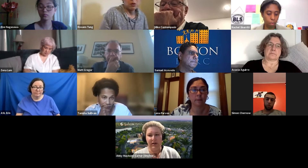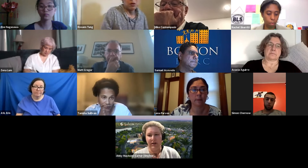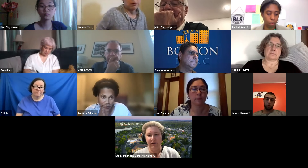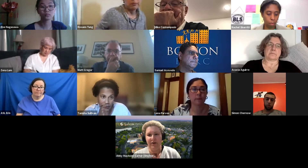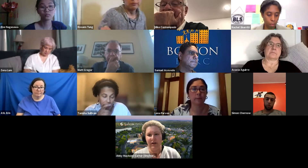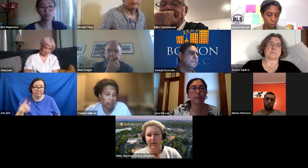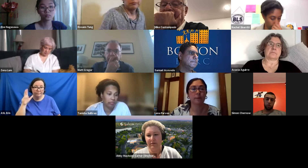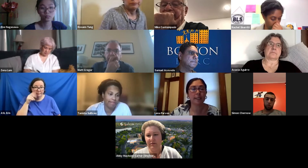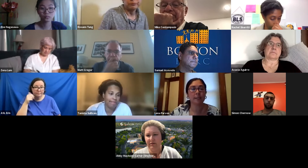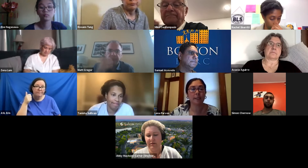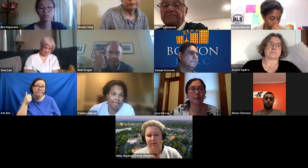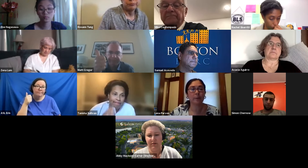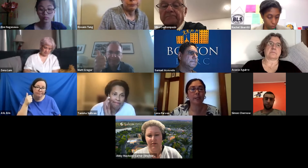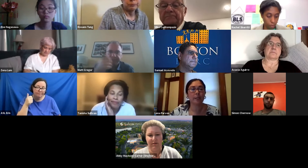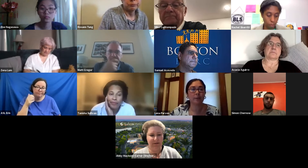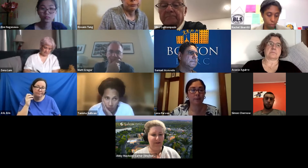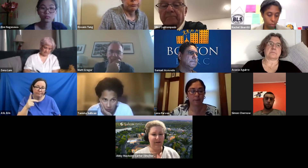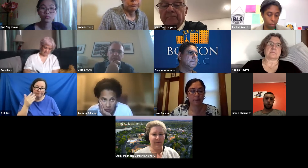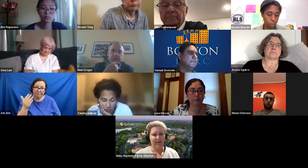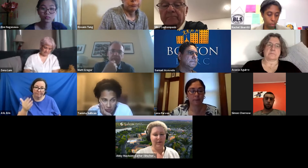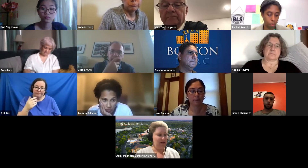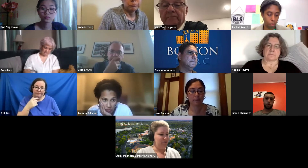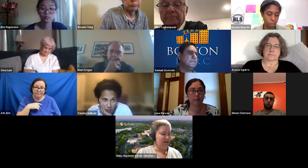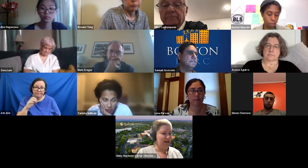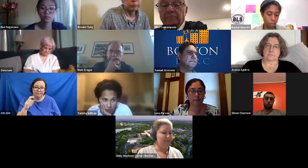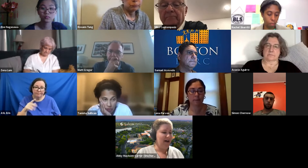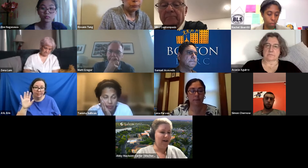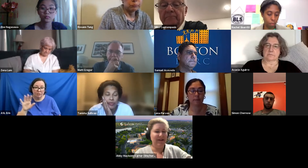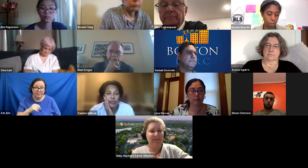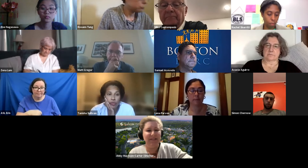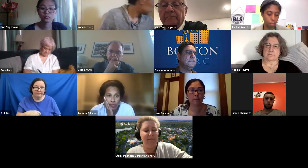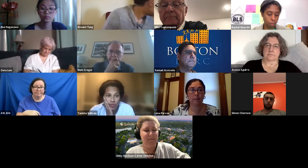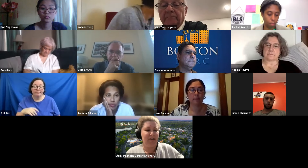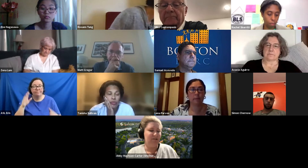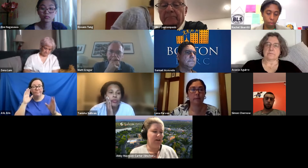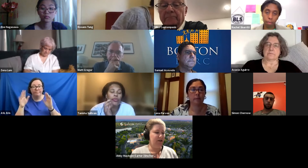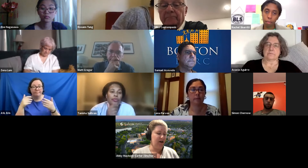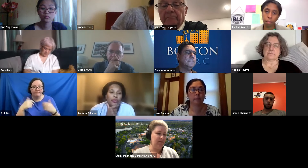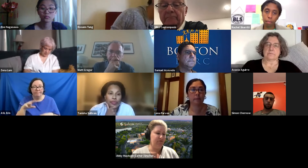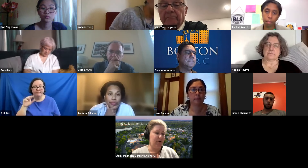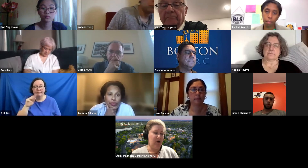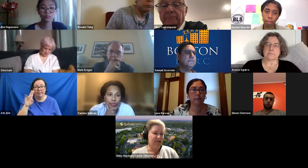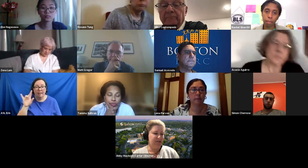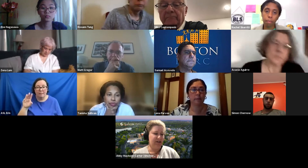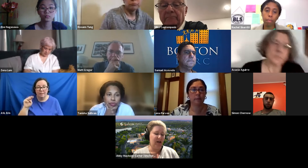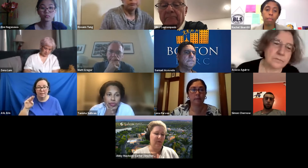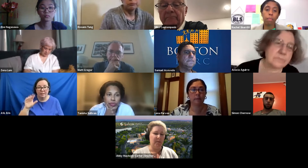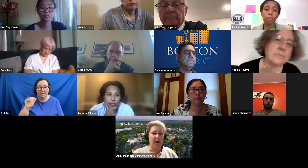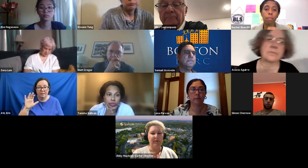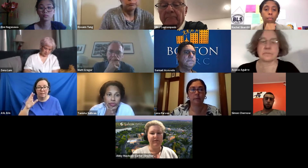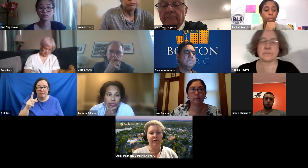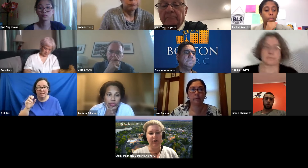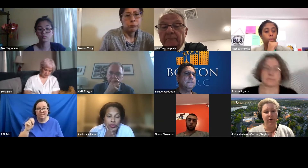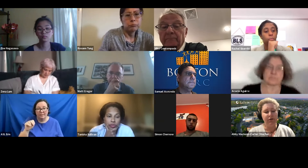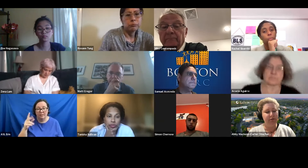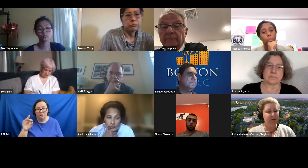Okay, can you hear me okay? Yes, thank you. We can hear you. Okay, great. Hi, my name is Abby Maxson Carter. I'm from Roslindale. I'm a mom